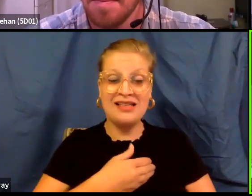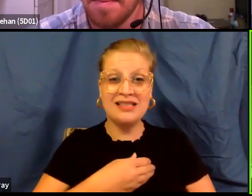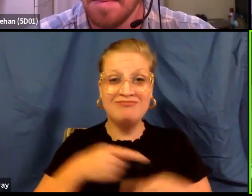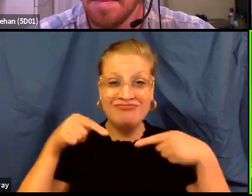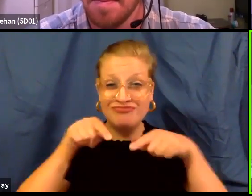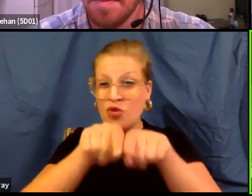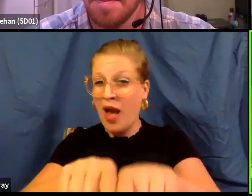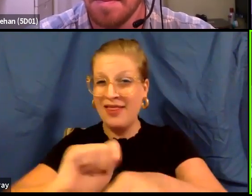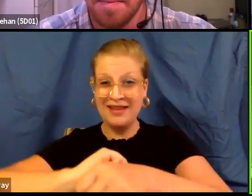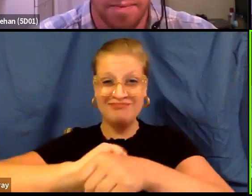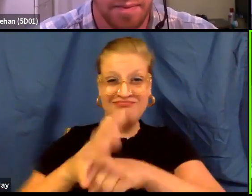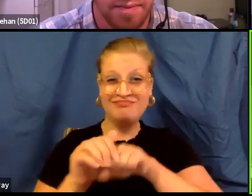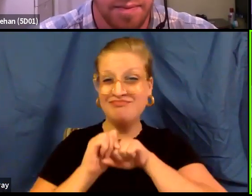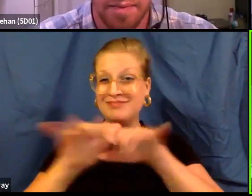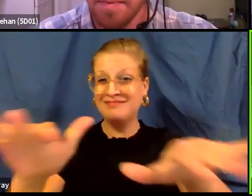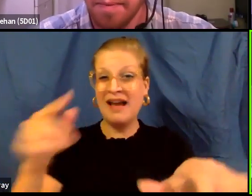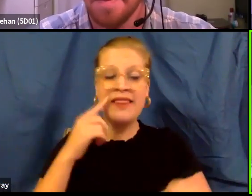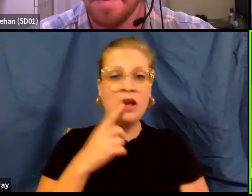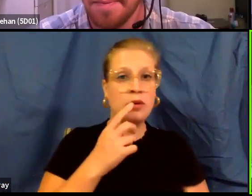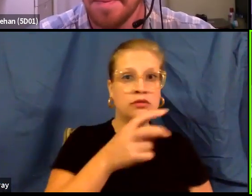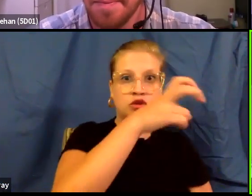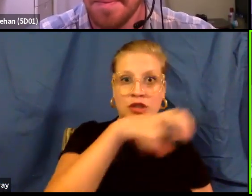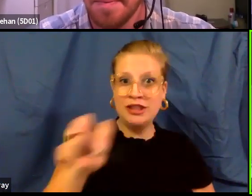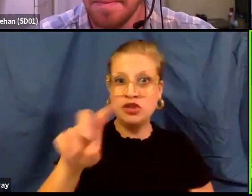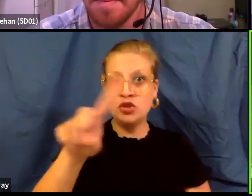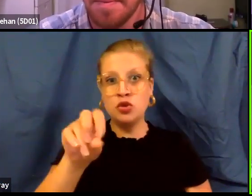think we transitioned very well to Zoom.